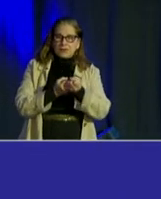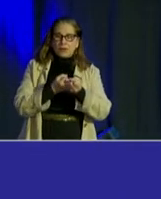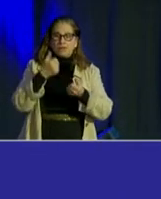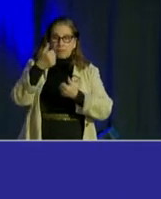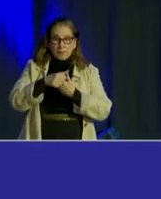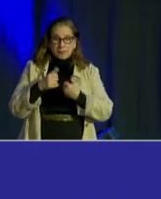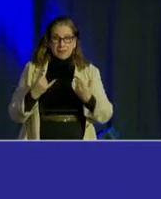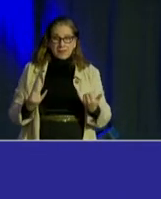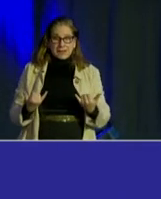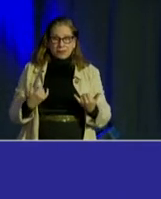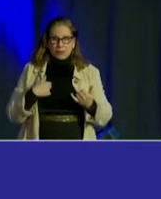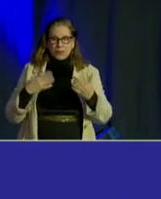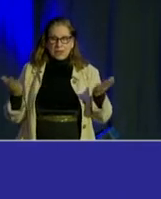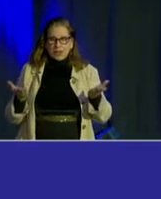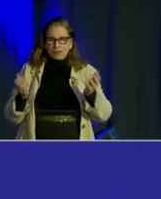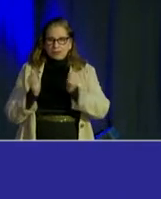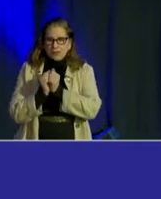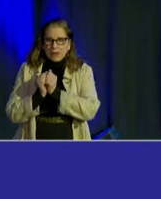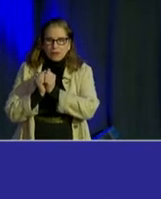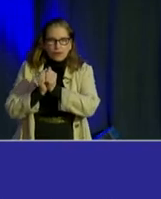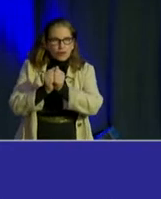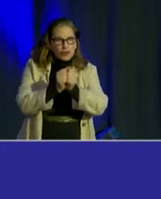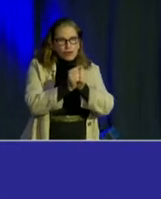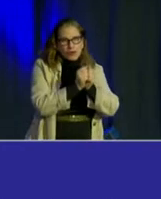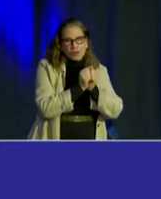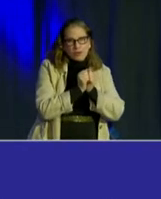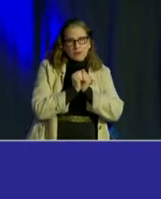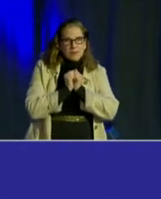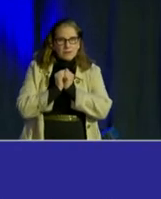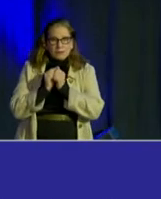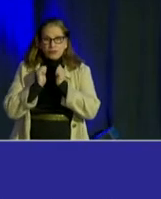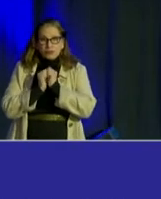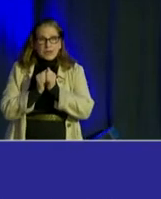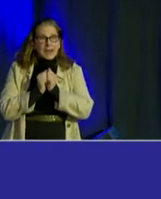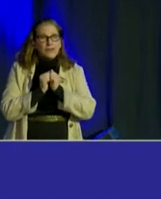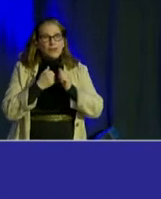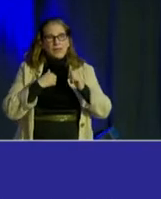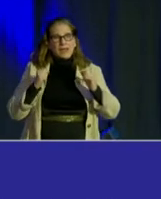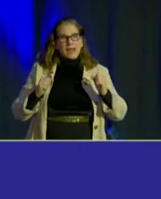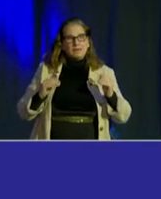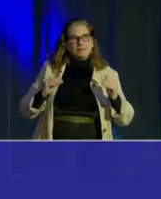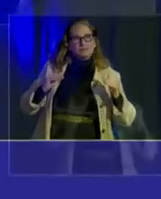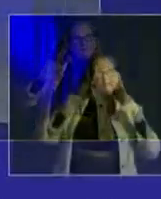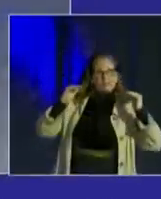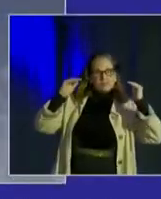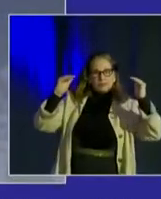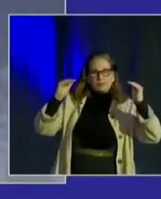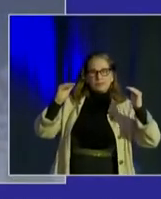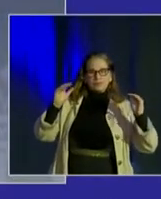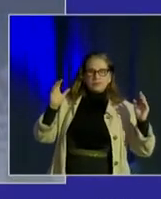and together we can create exceptional childhood for every young person in Washington, D.C.